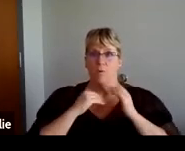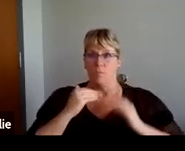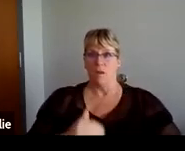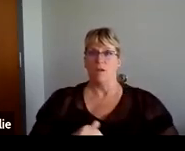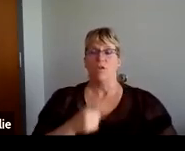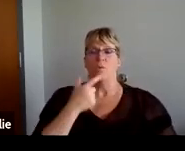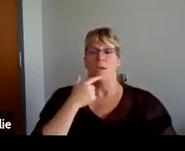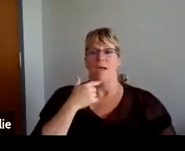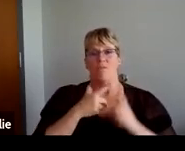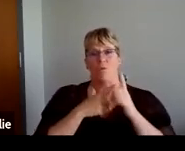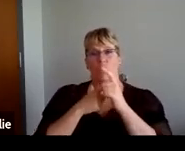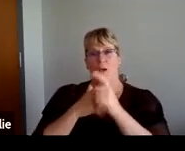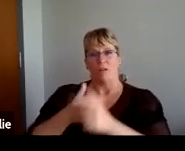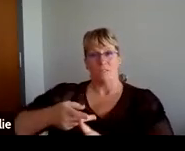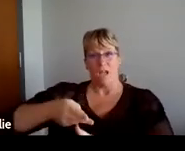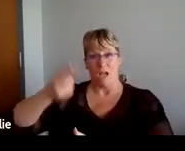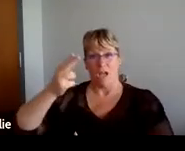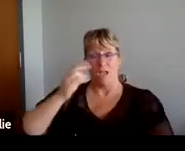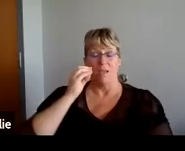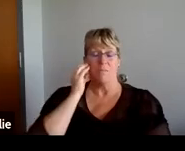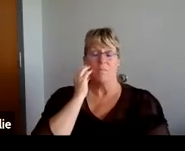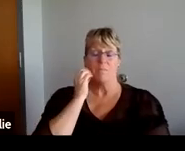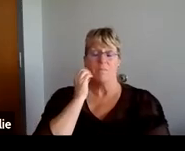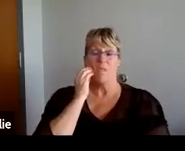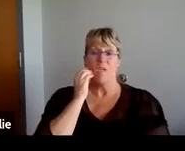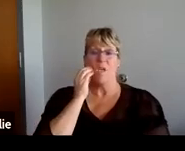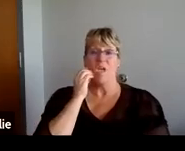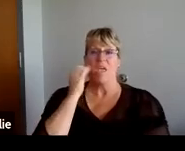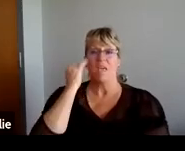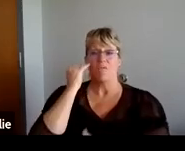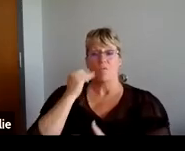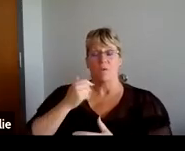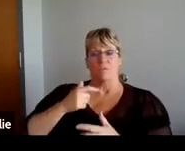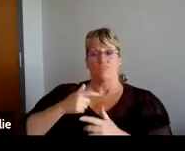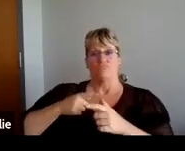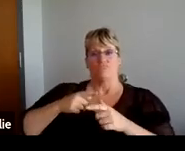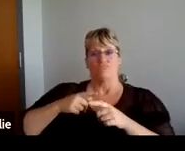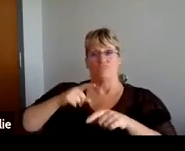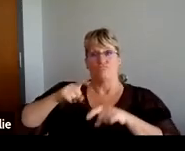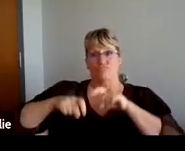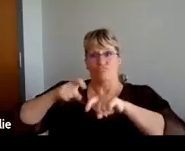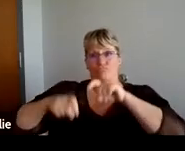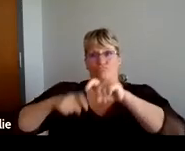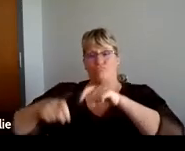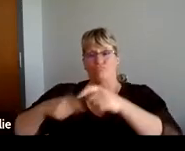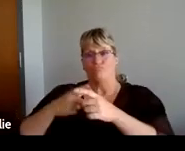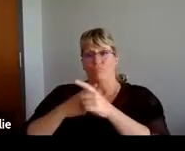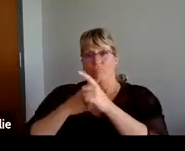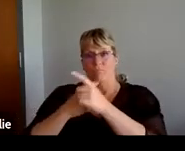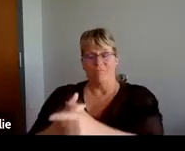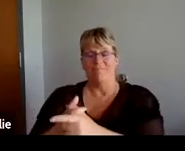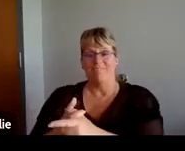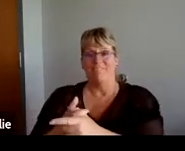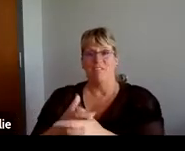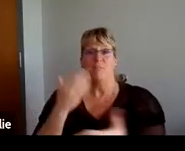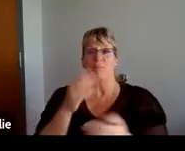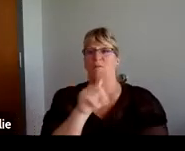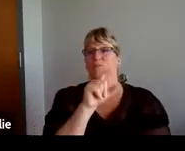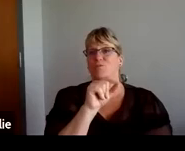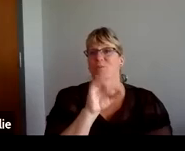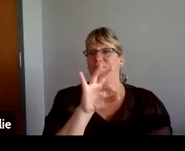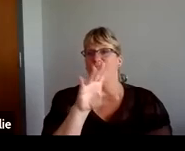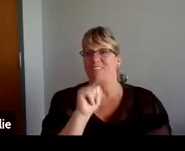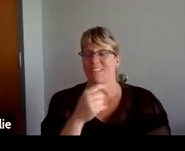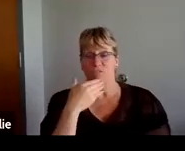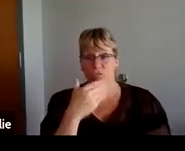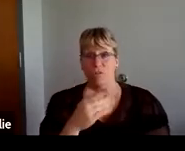high, if anyone's been a marathon runner, or if, for me, accomplishing 20 feet might be helpful, but you